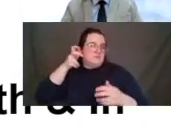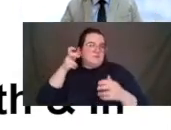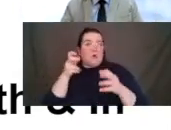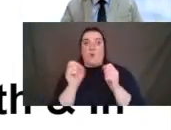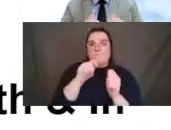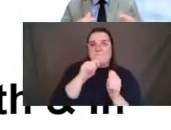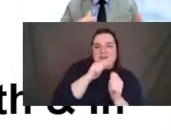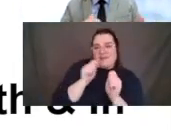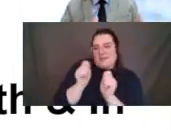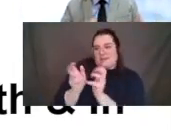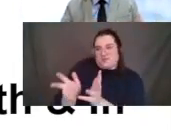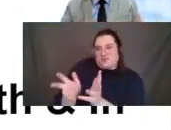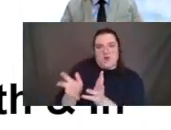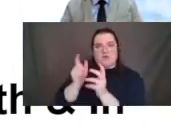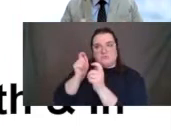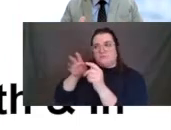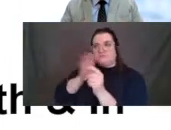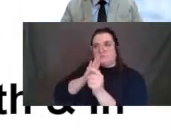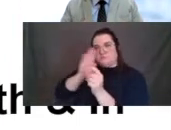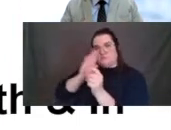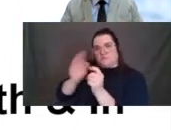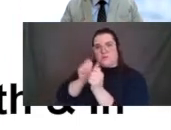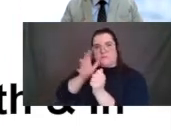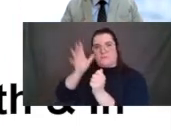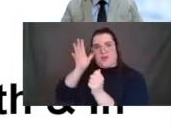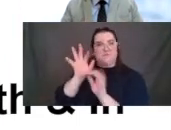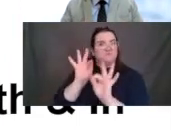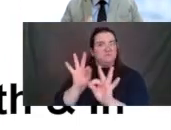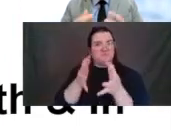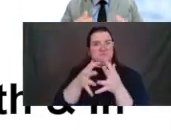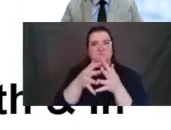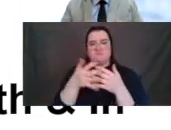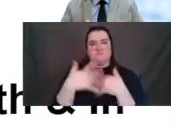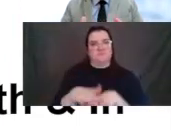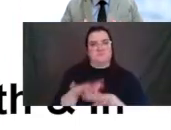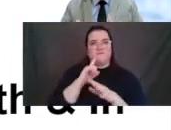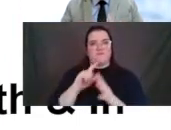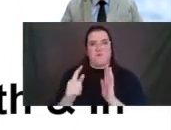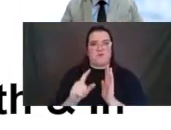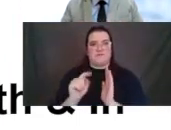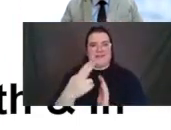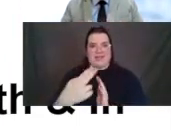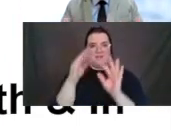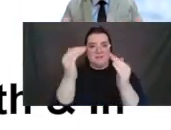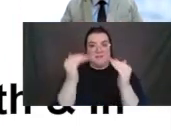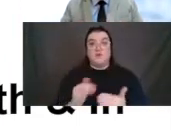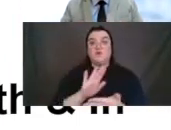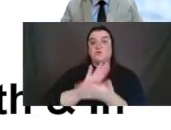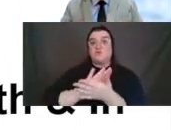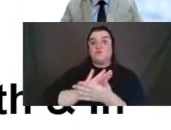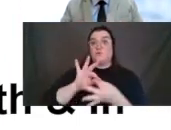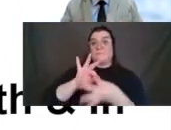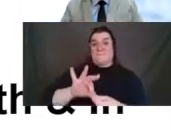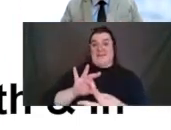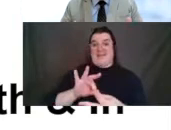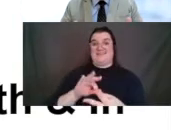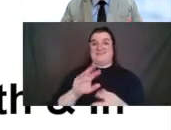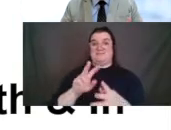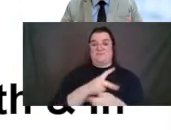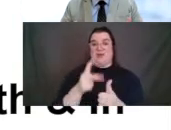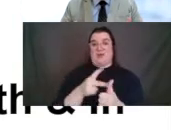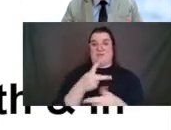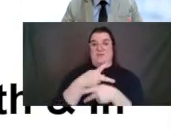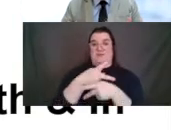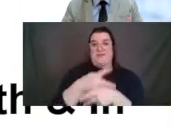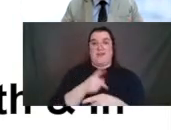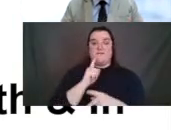already. And then we also have a school-based primary care program where we have a group of behavioral health professionals that are providing behavioral health services to 9